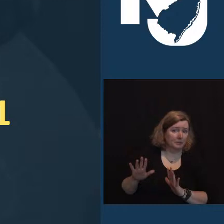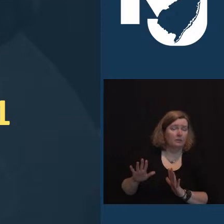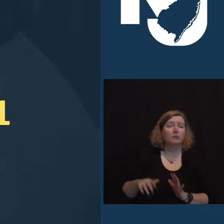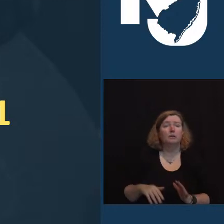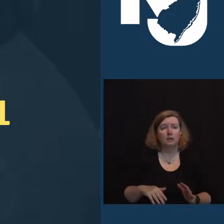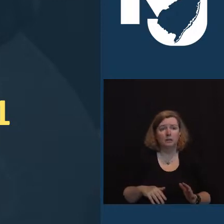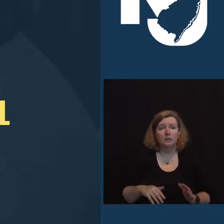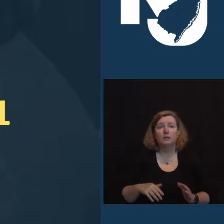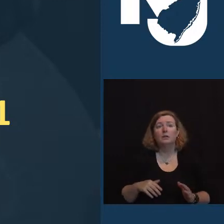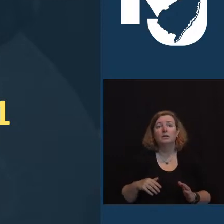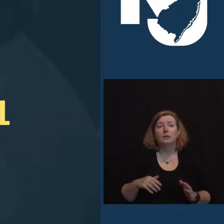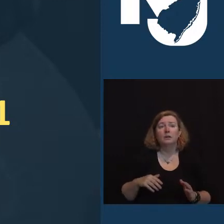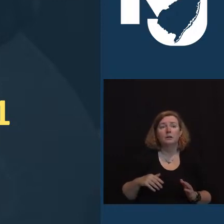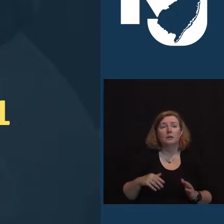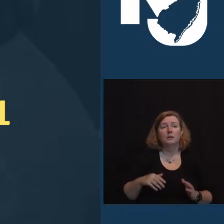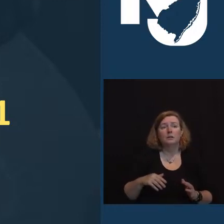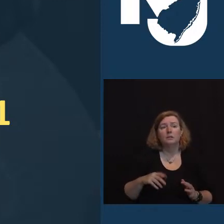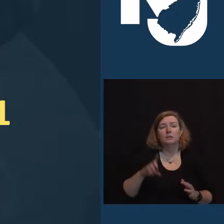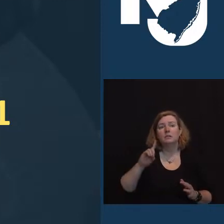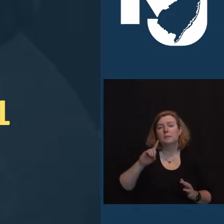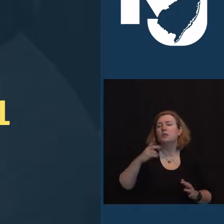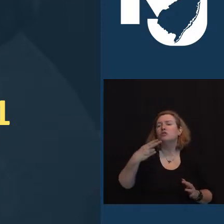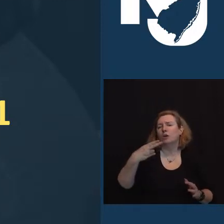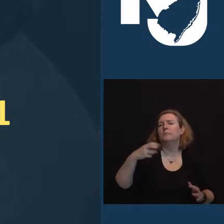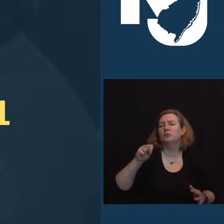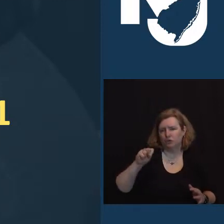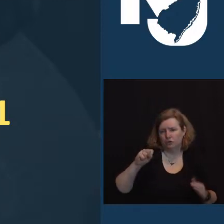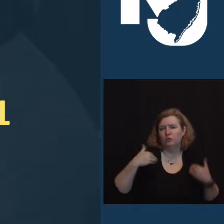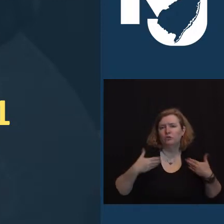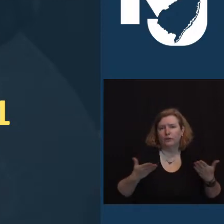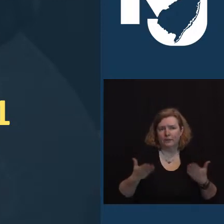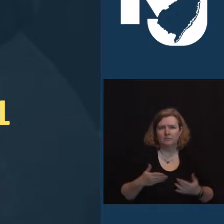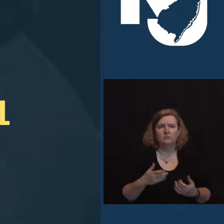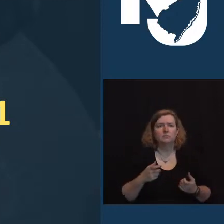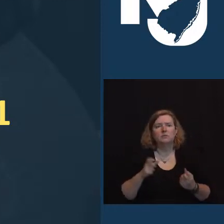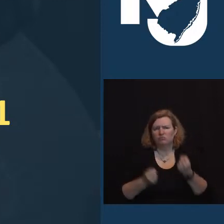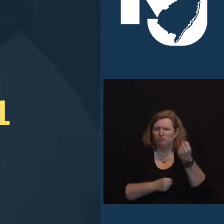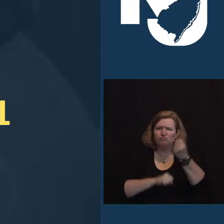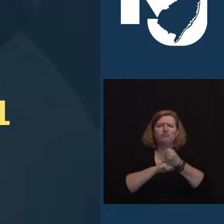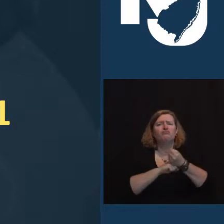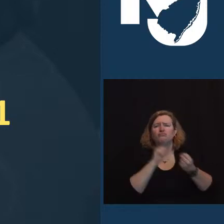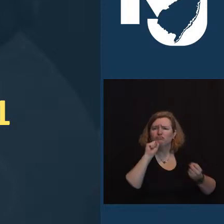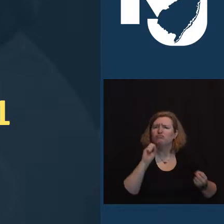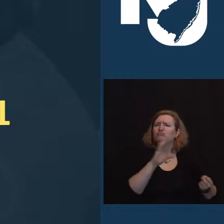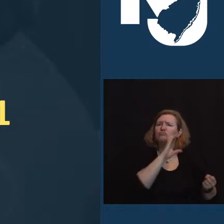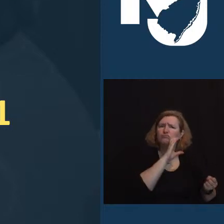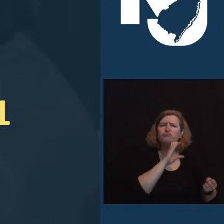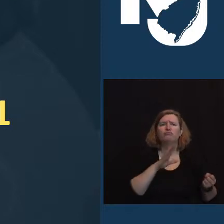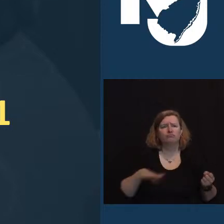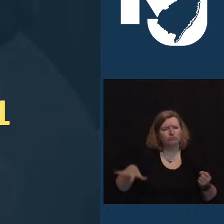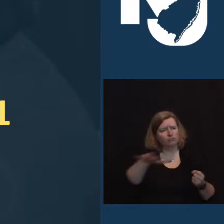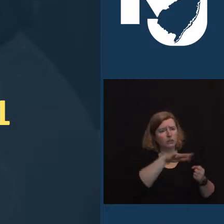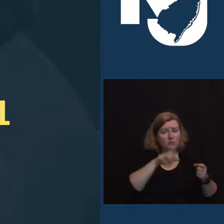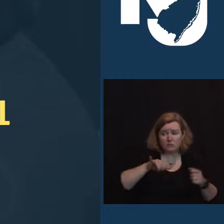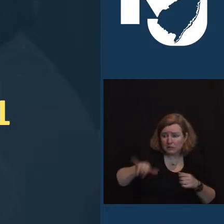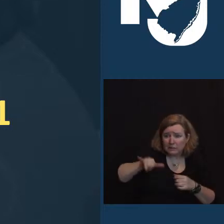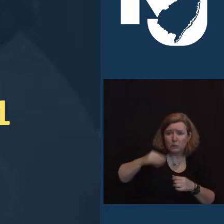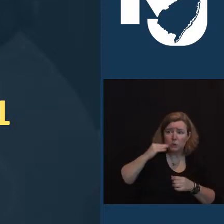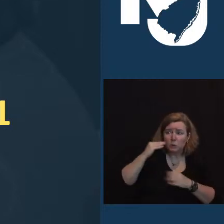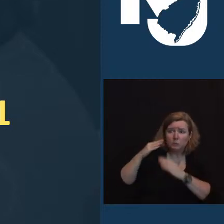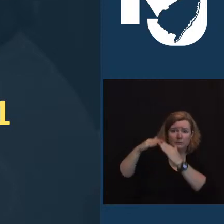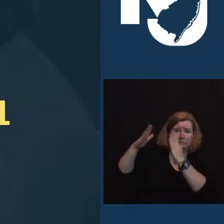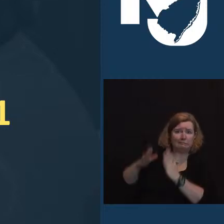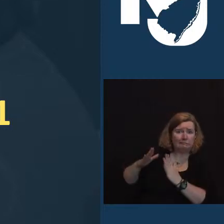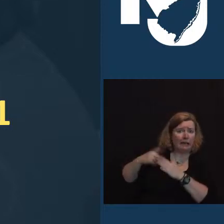Human Services to support seniors in their communities. Those areas of aging offices have